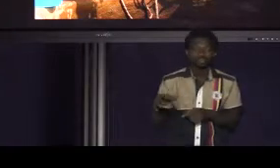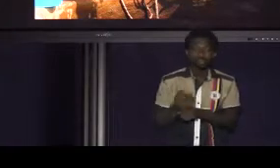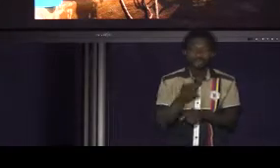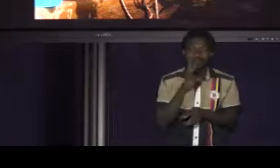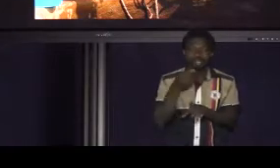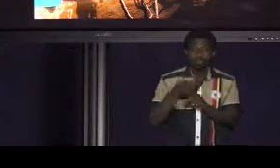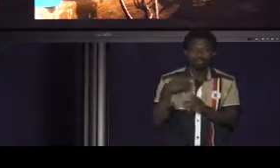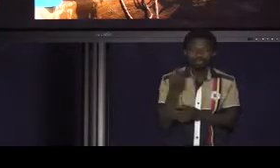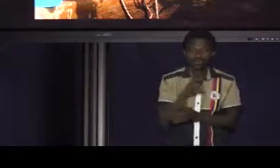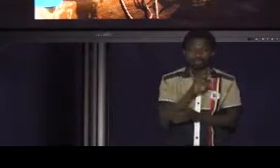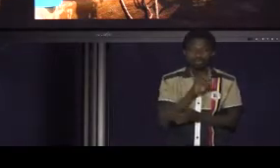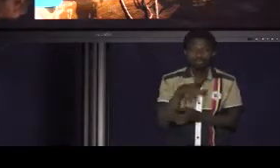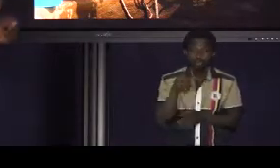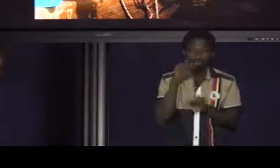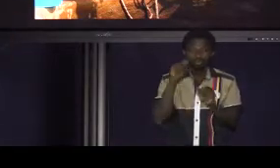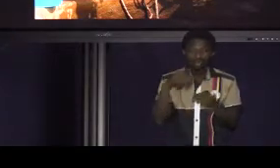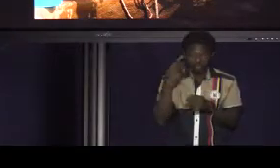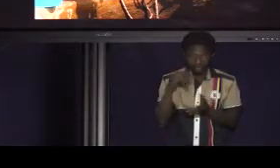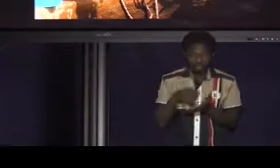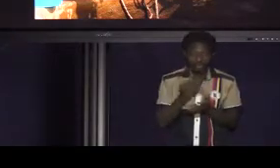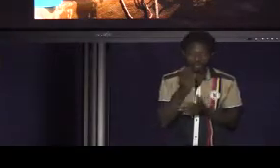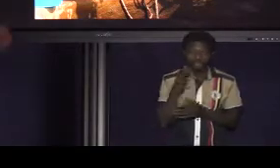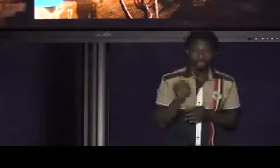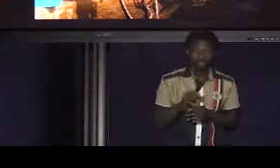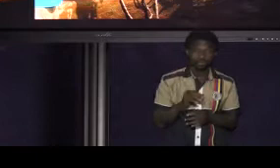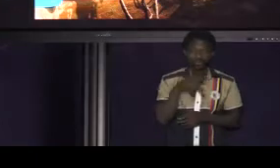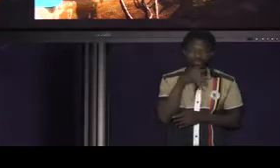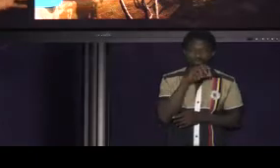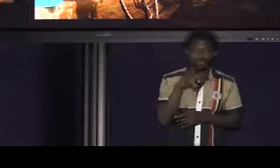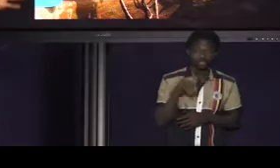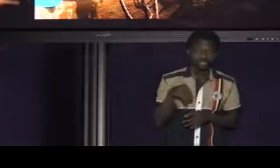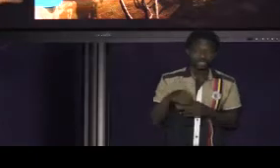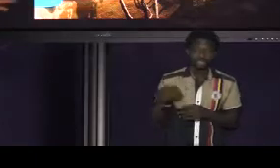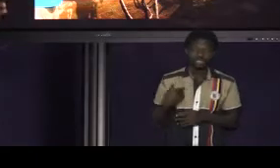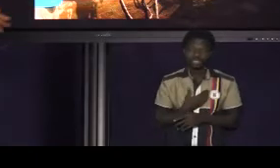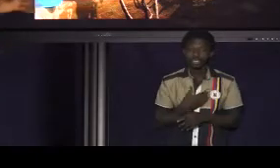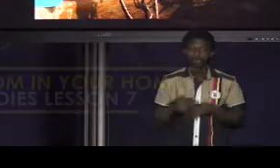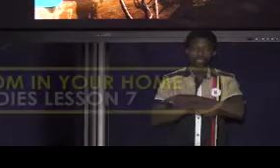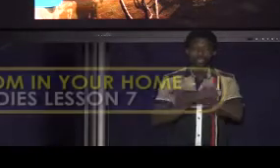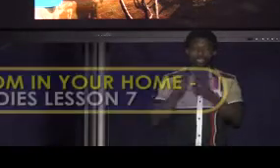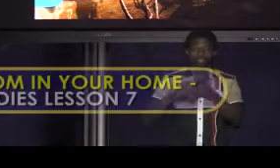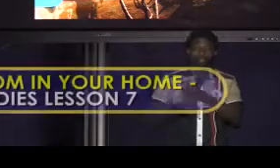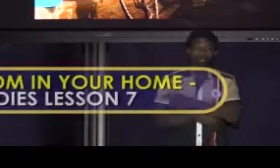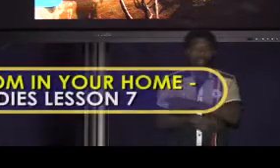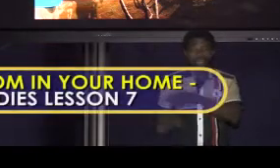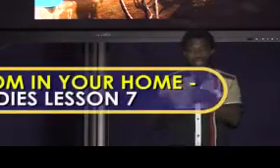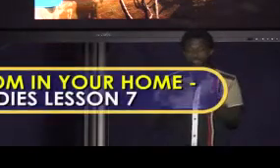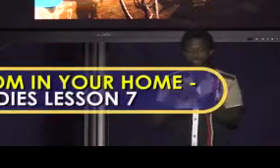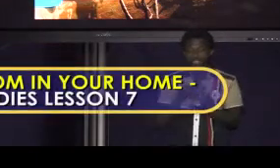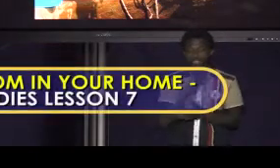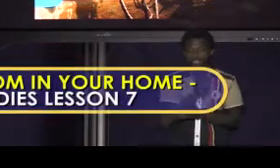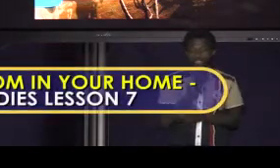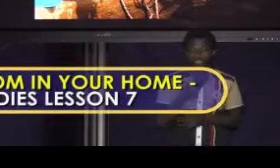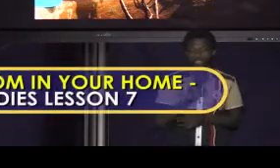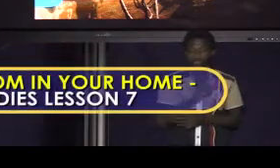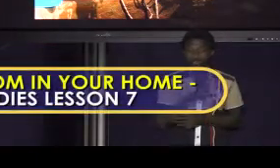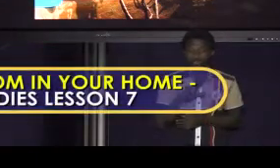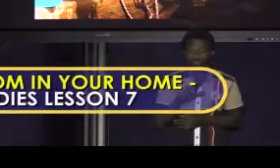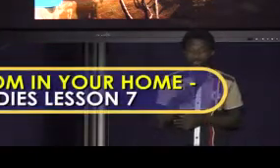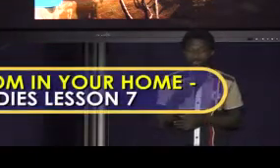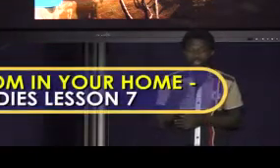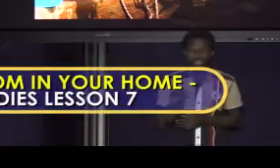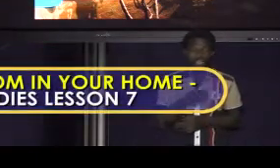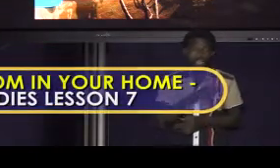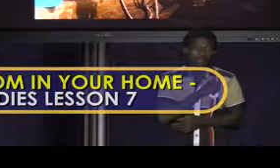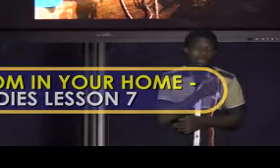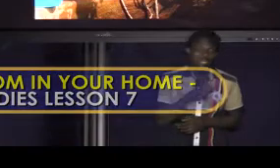from the well. You can see it there. So pulley, in our day-to-day activities, this is a well. The application of pulley I'm talking